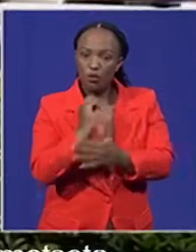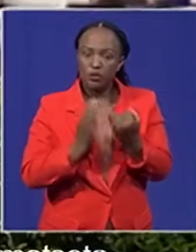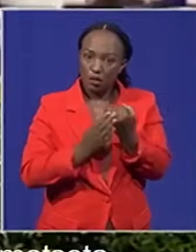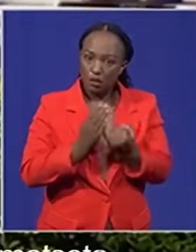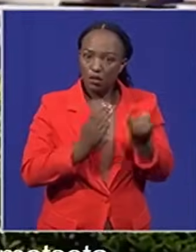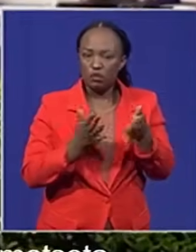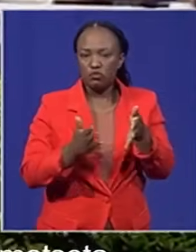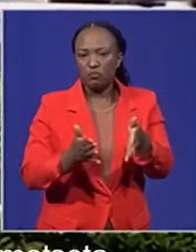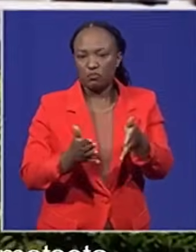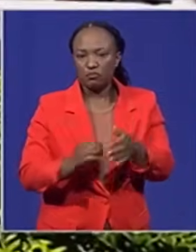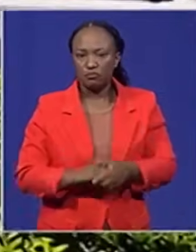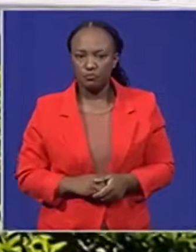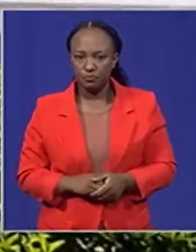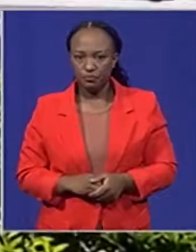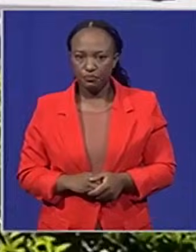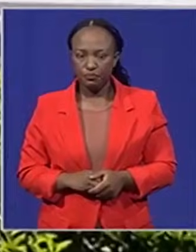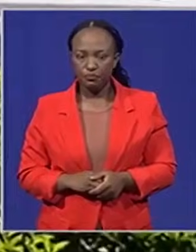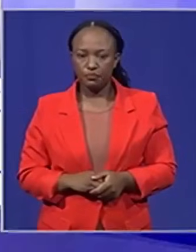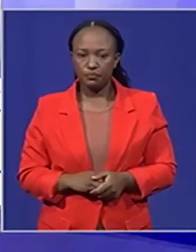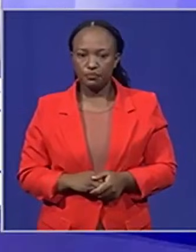as such.